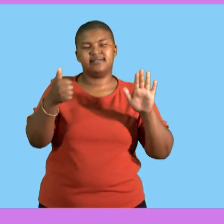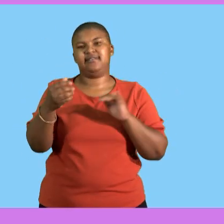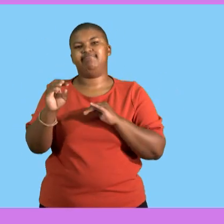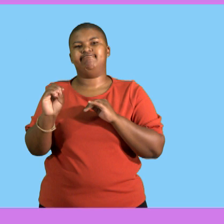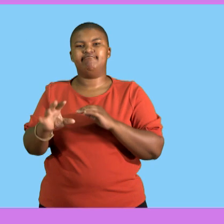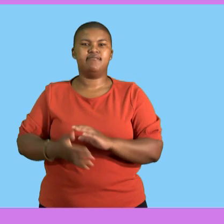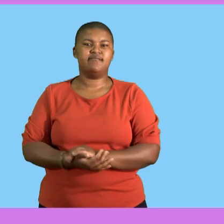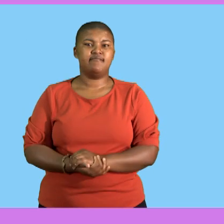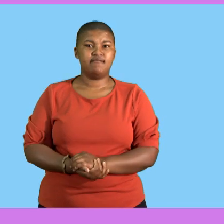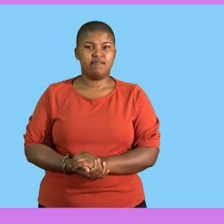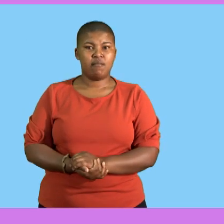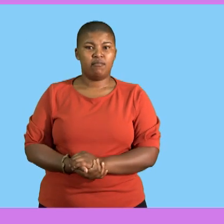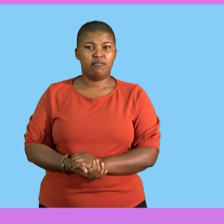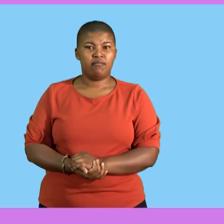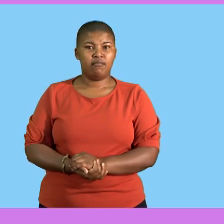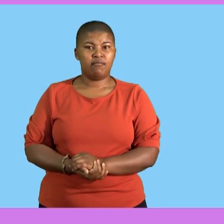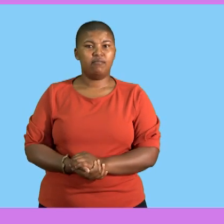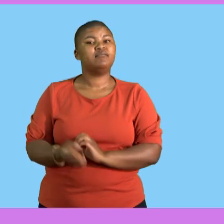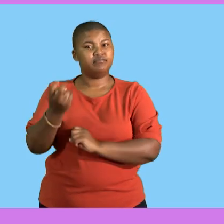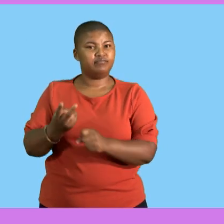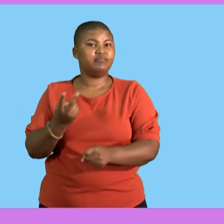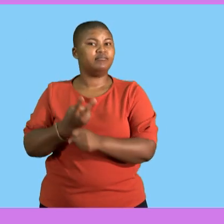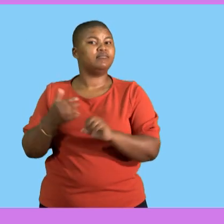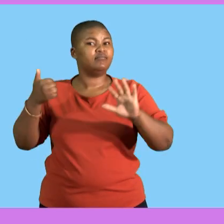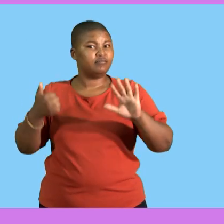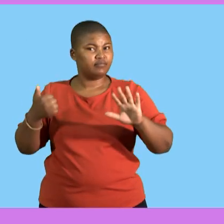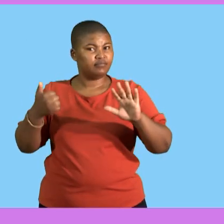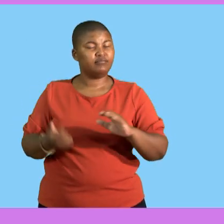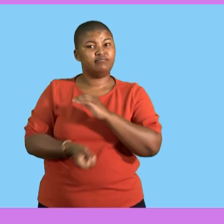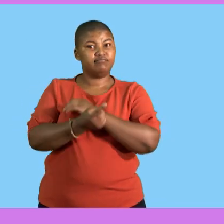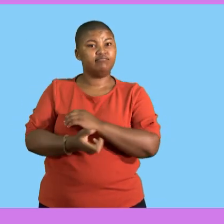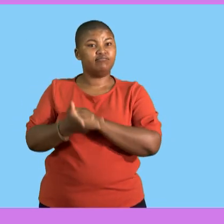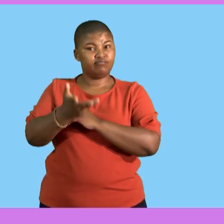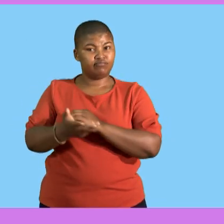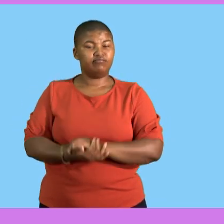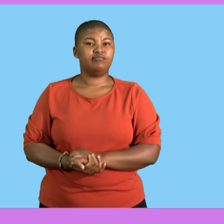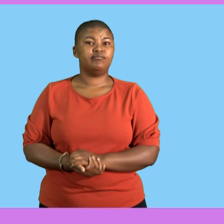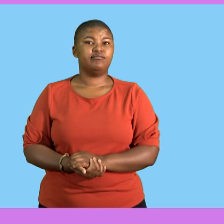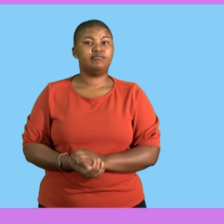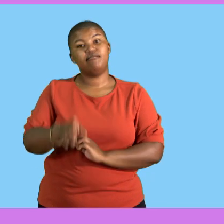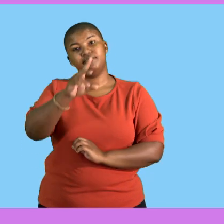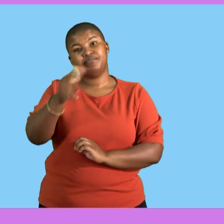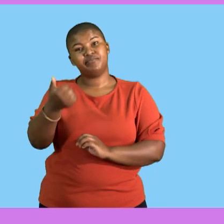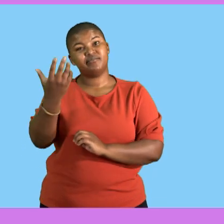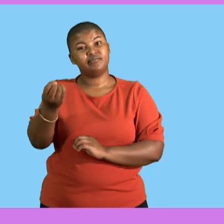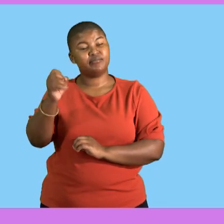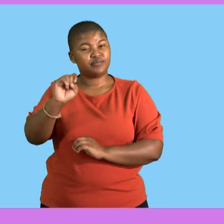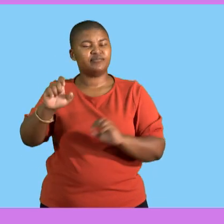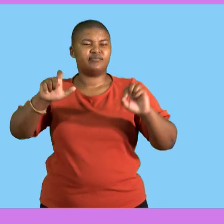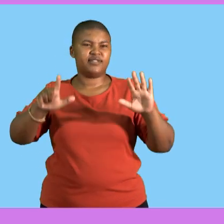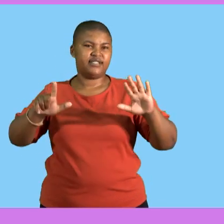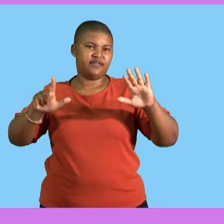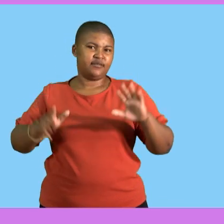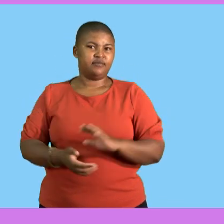You record it. You cancel it out. Another 6. There you are. Then the next value, you are having a